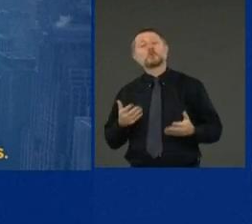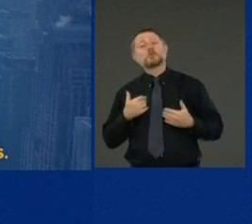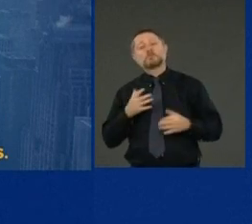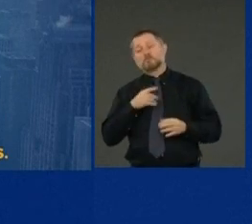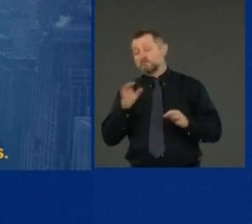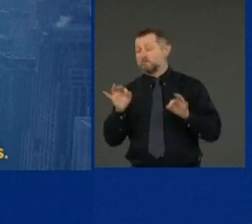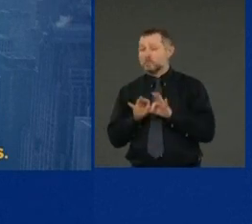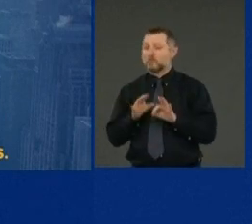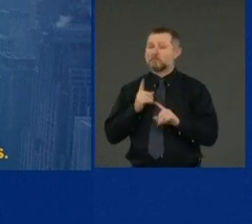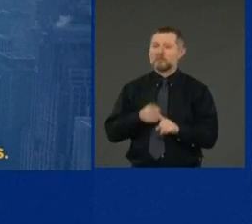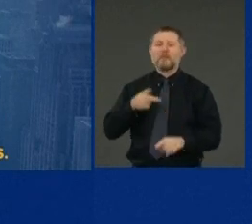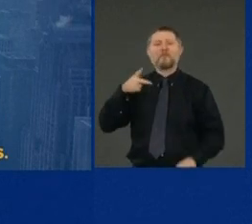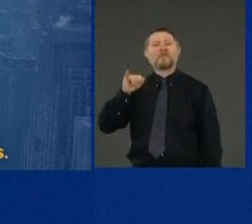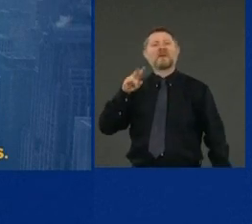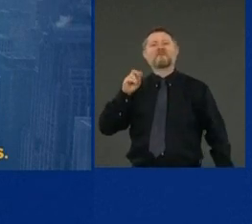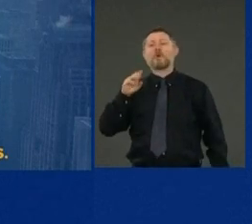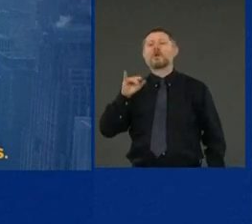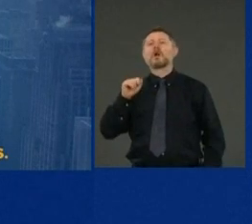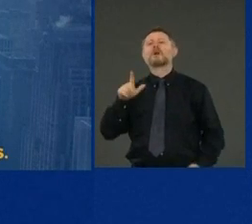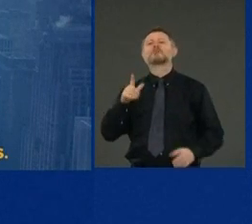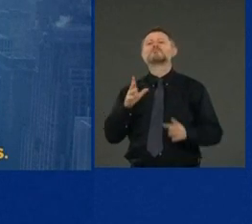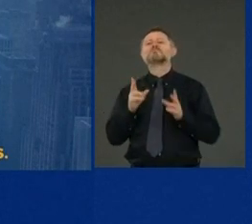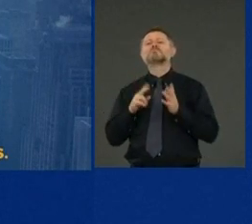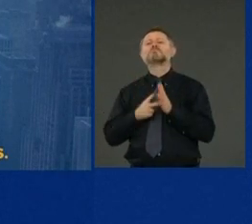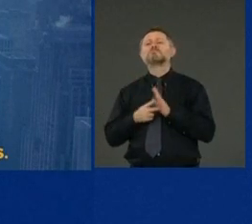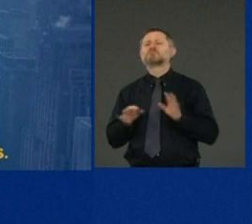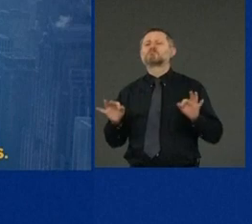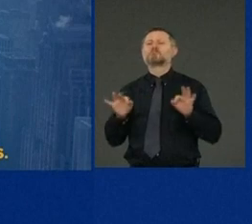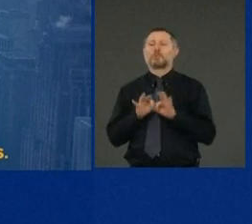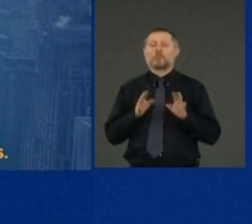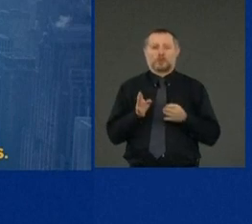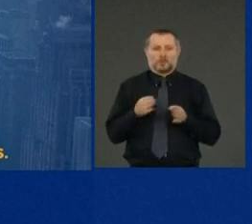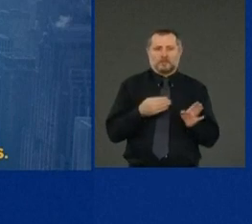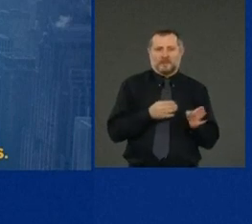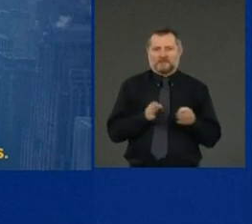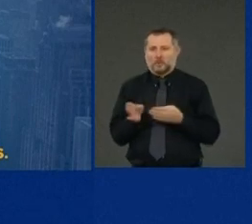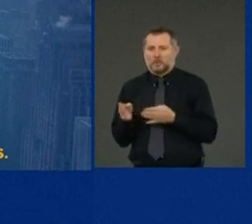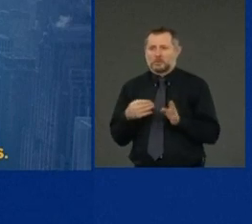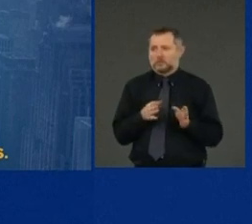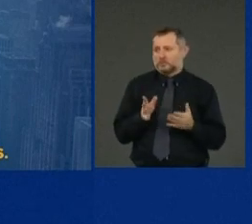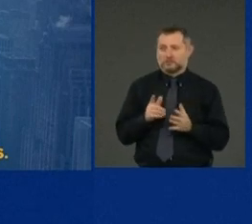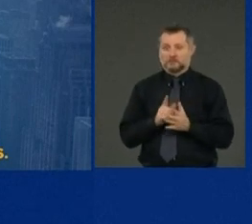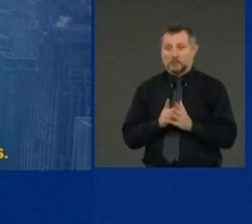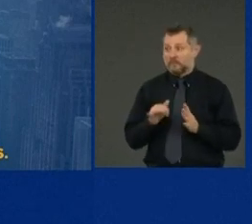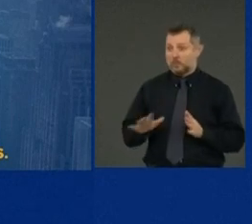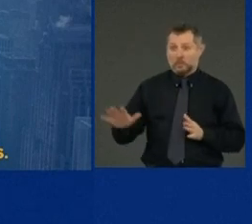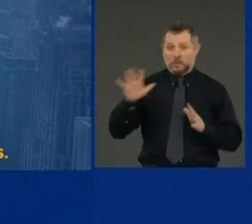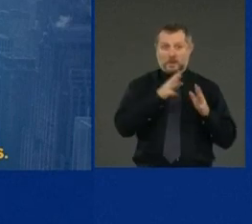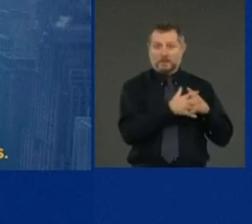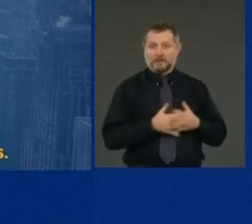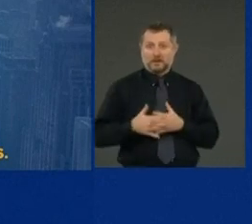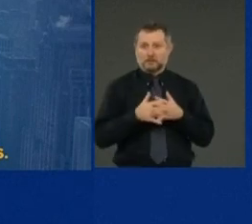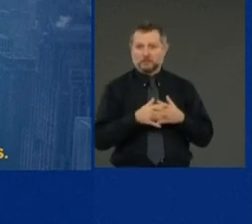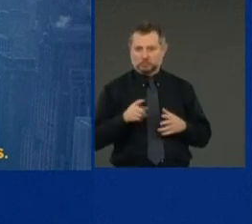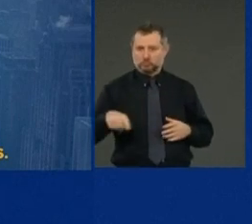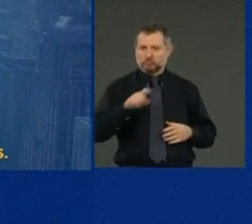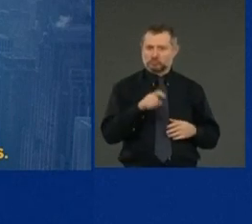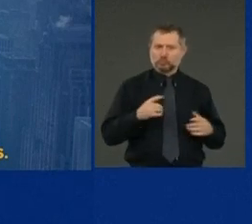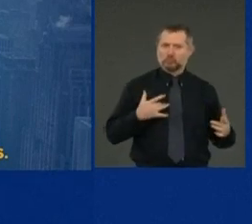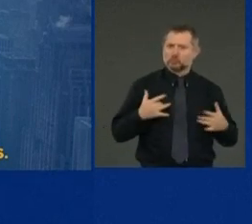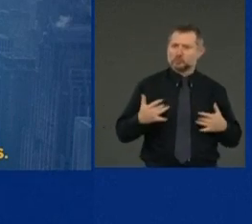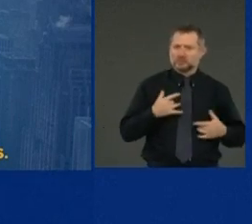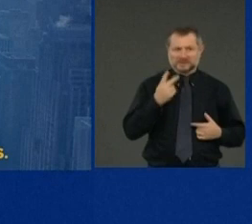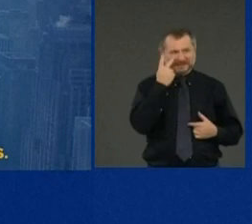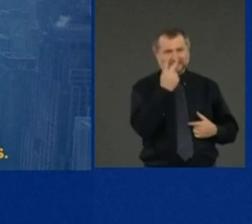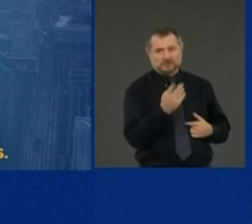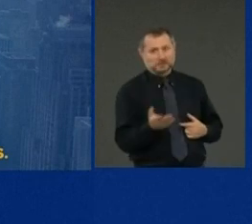You look at what's going on across the nation, and people should be concerned. You're seeing the virus